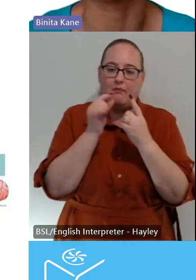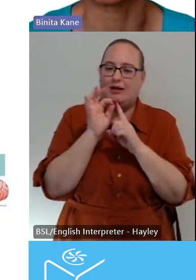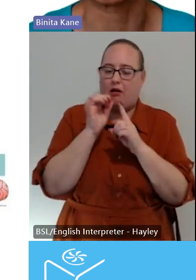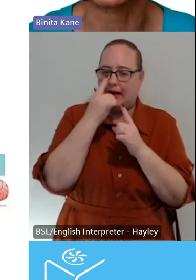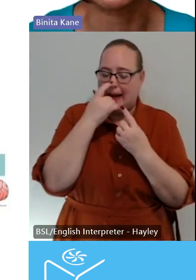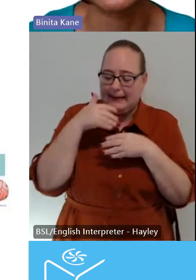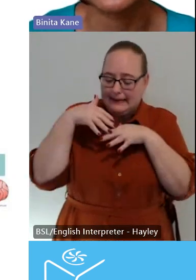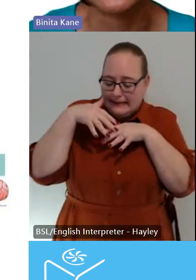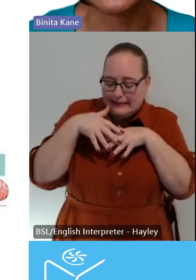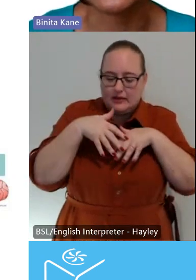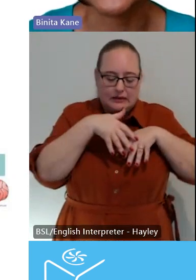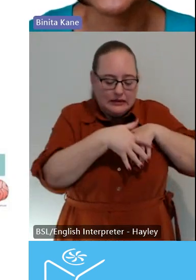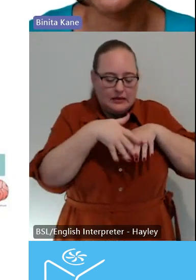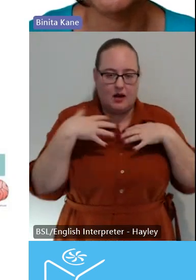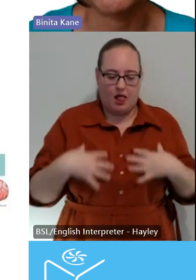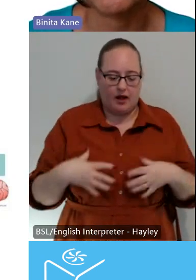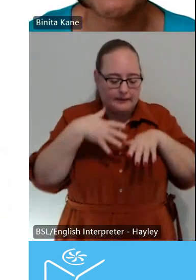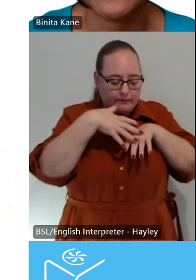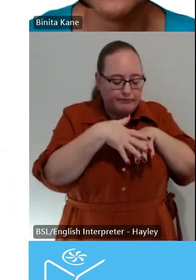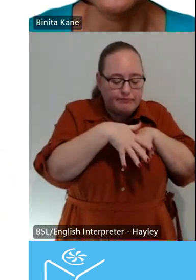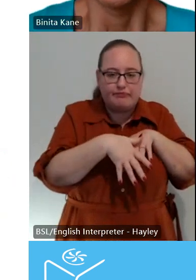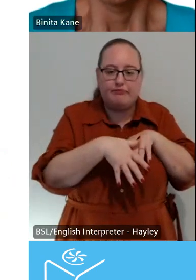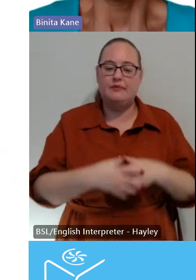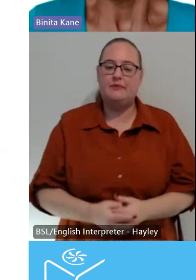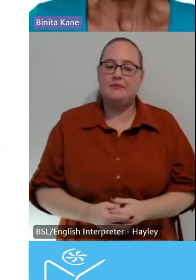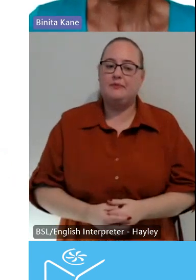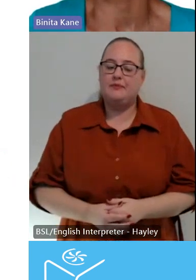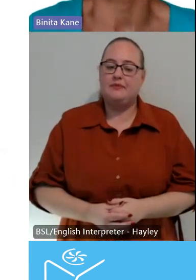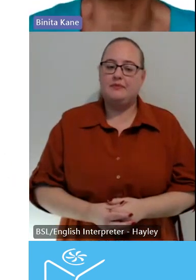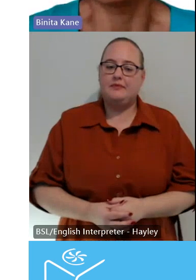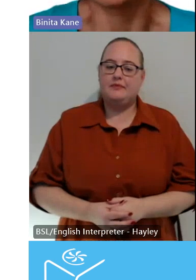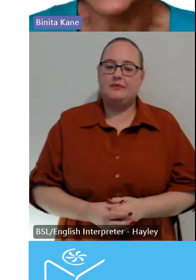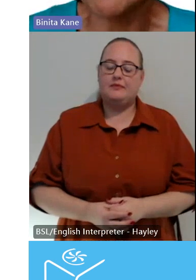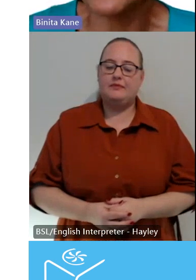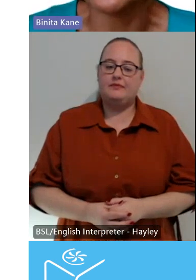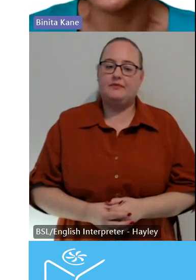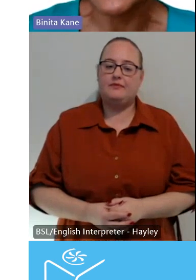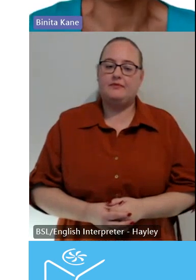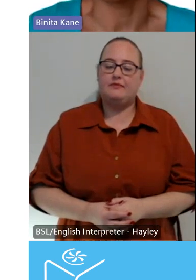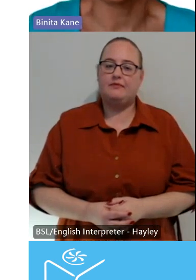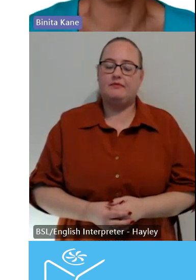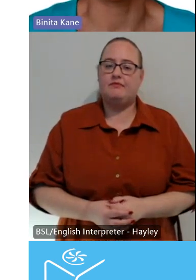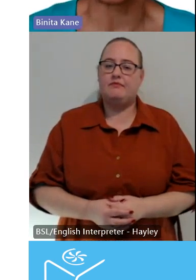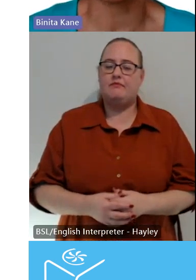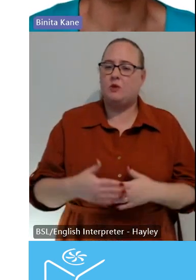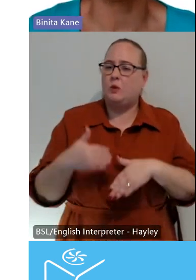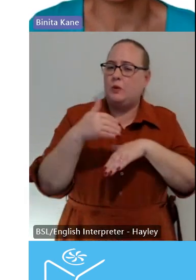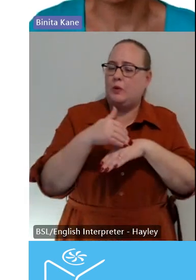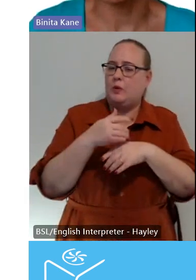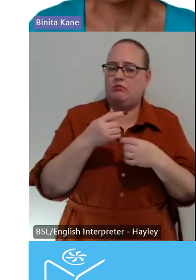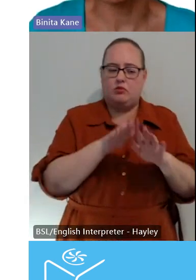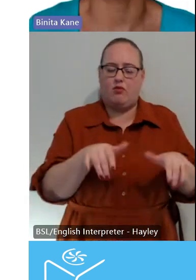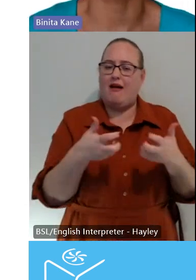tiny little capillaries. Next slide. So what impact does air pollution have on our children's health? So